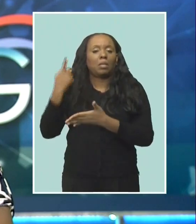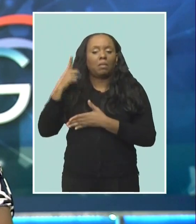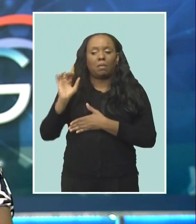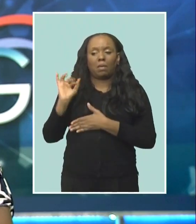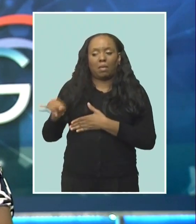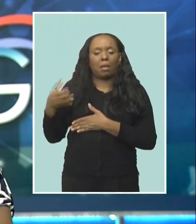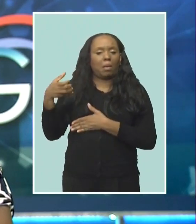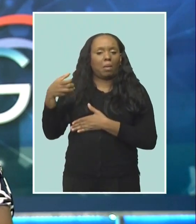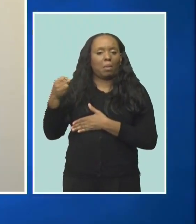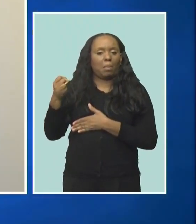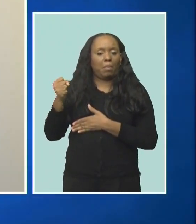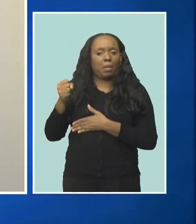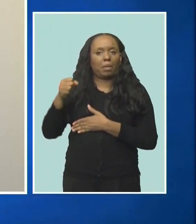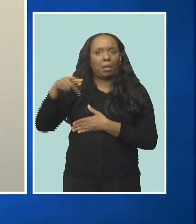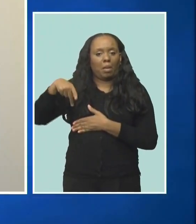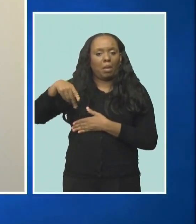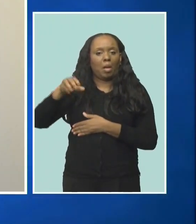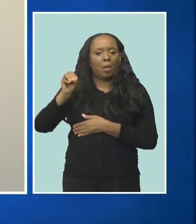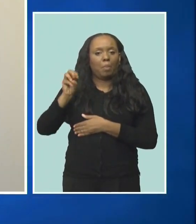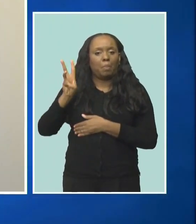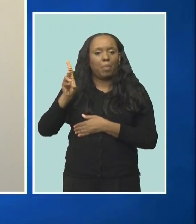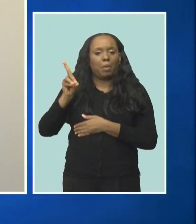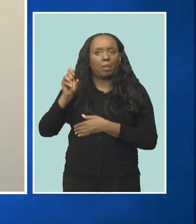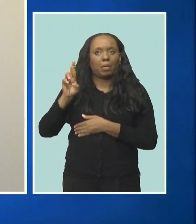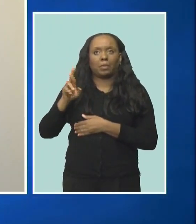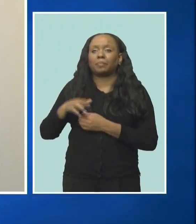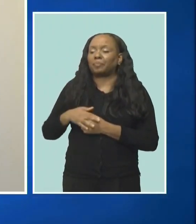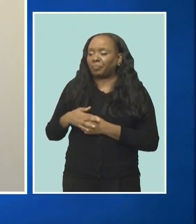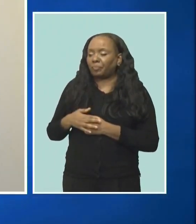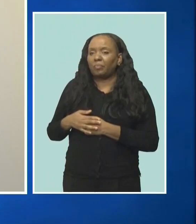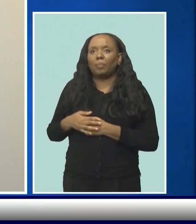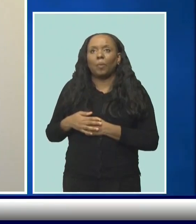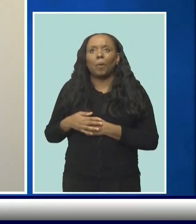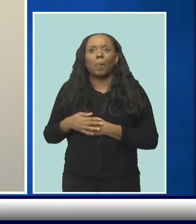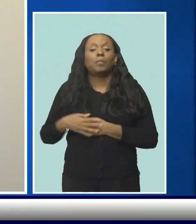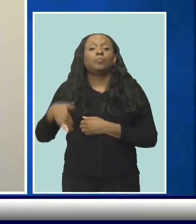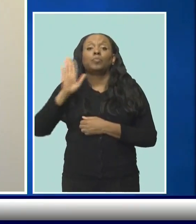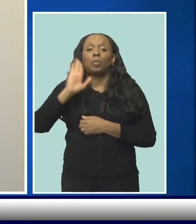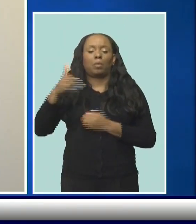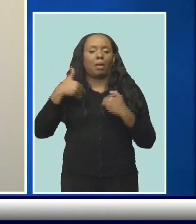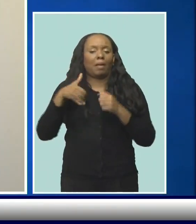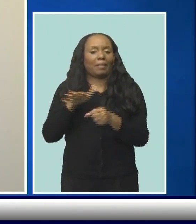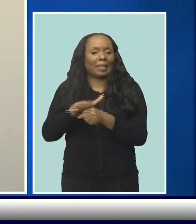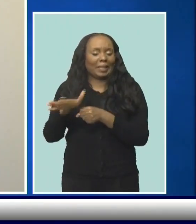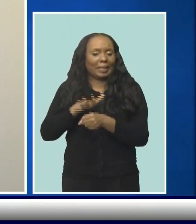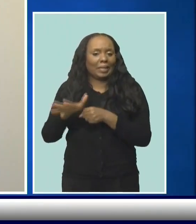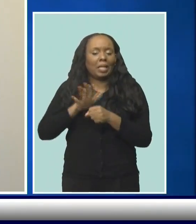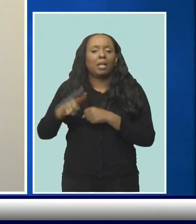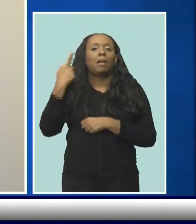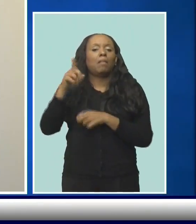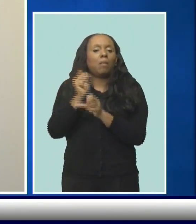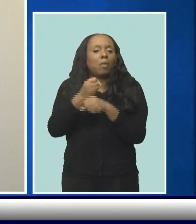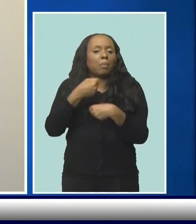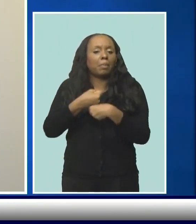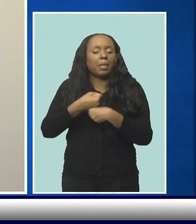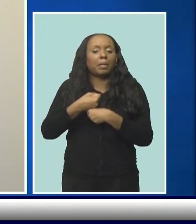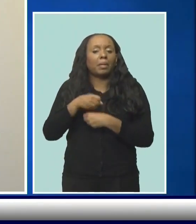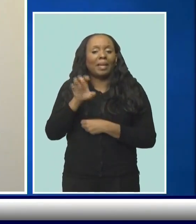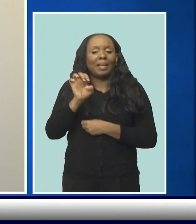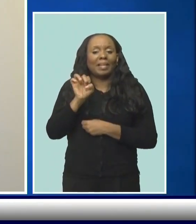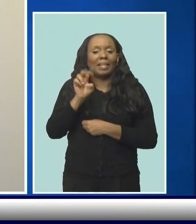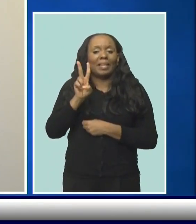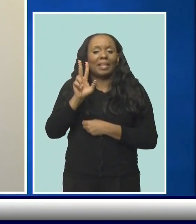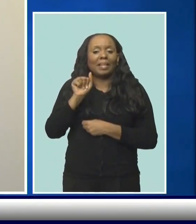So our 2025 milk powder needs are going to be met. The issue now is when they get